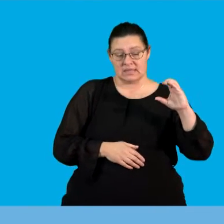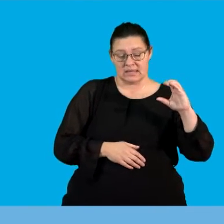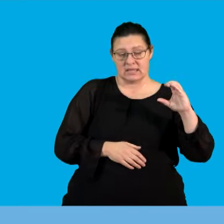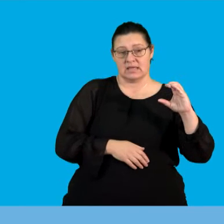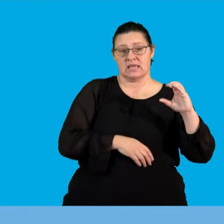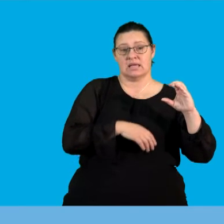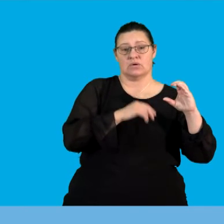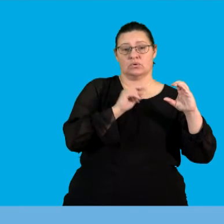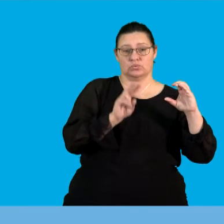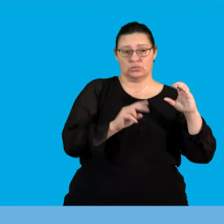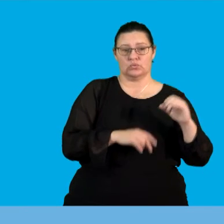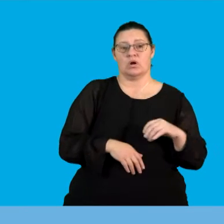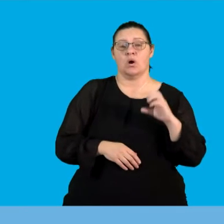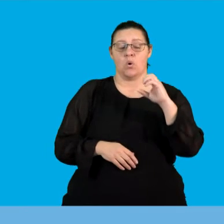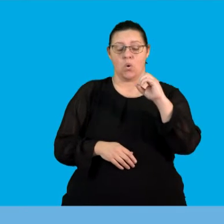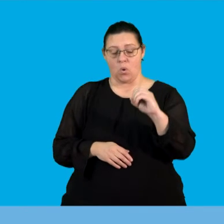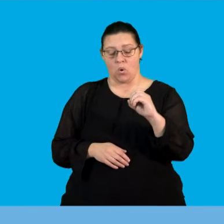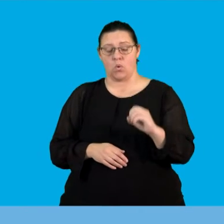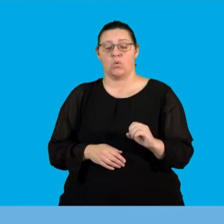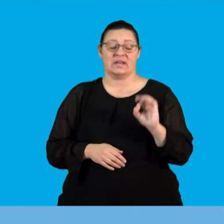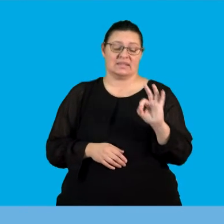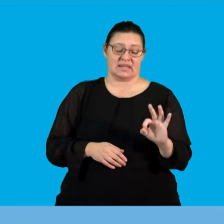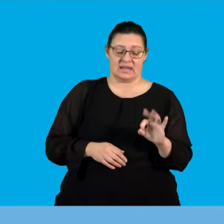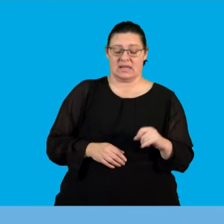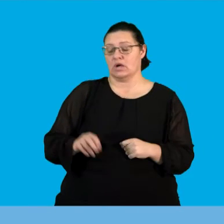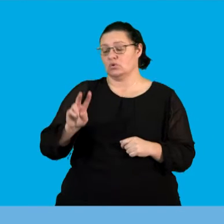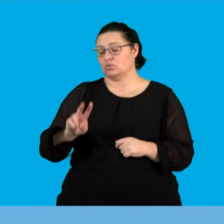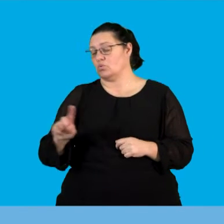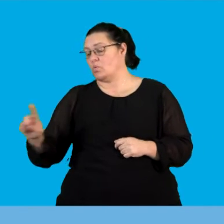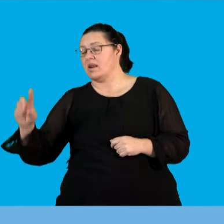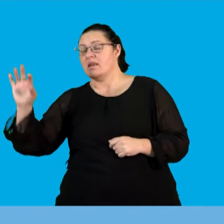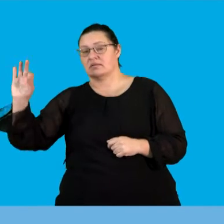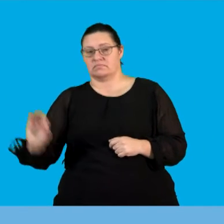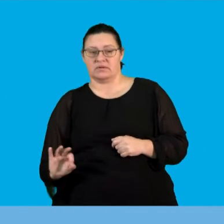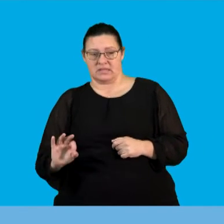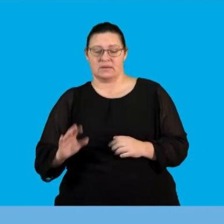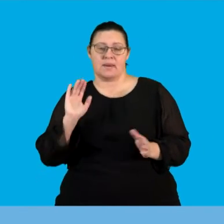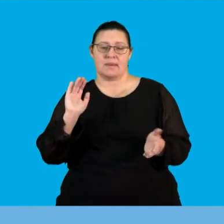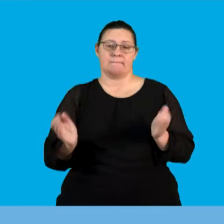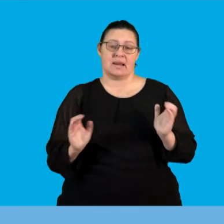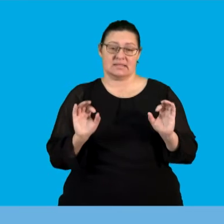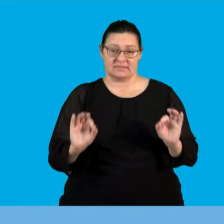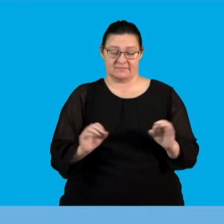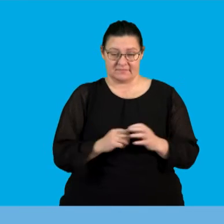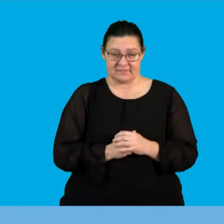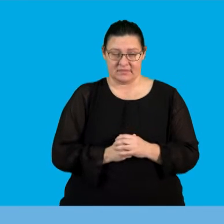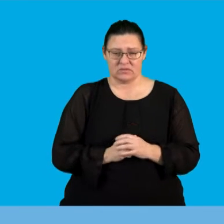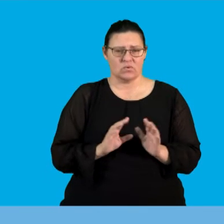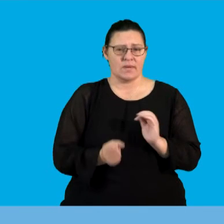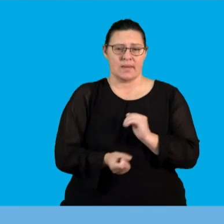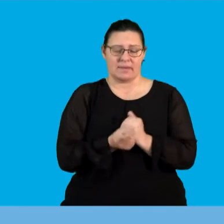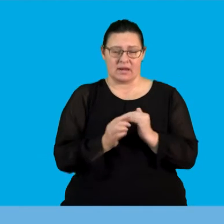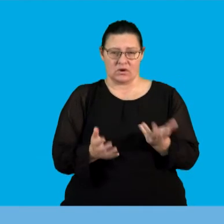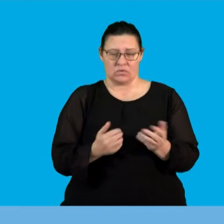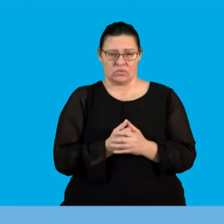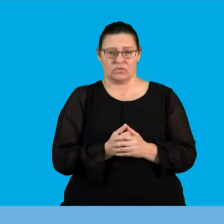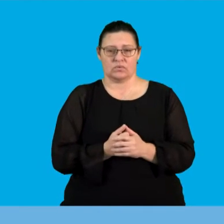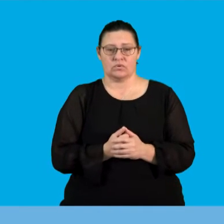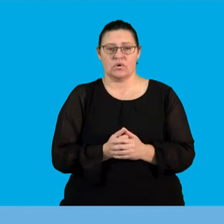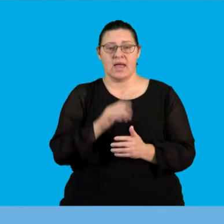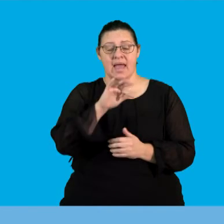to the number of atoms on the right-hand side. So with that one, we can say that the reaction is balanced. So how does that happen?